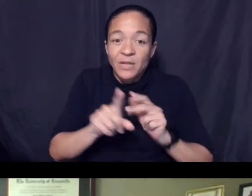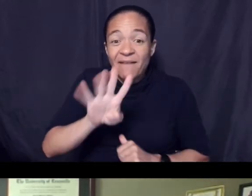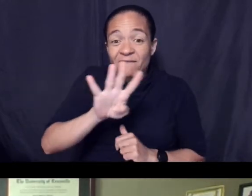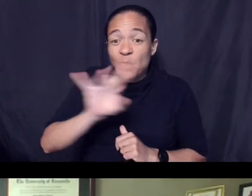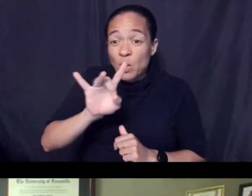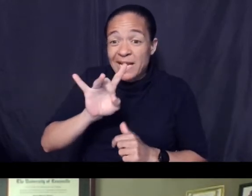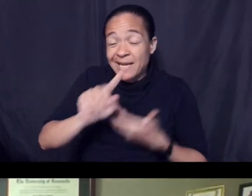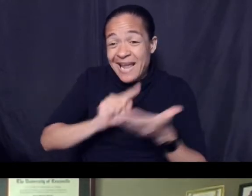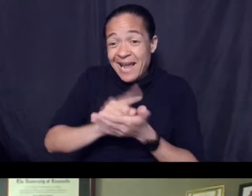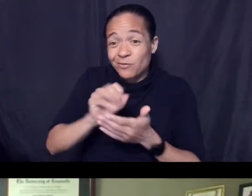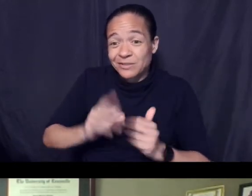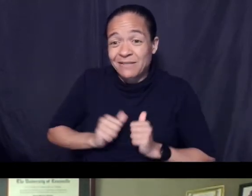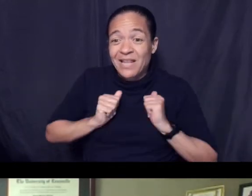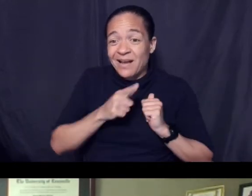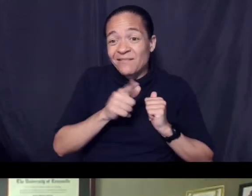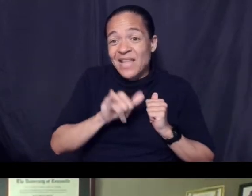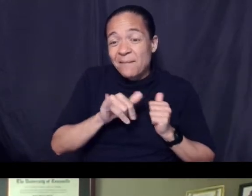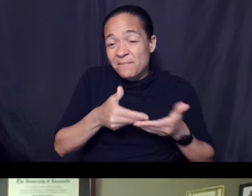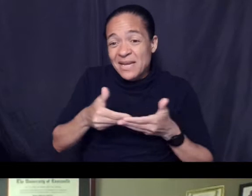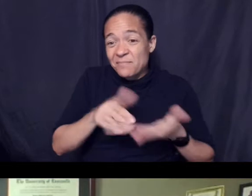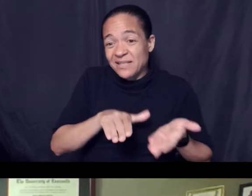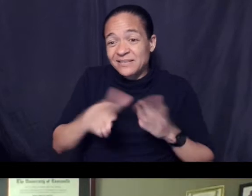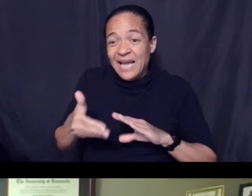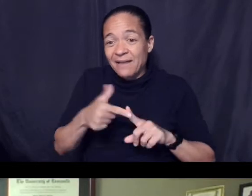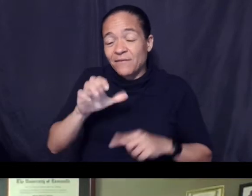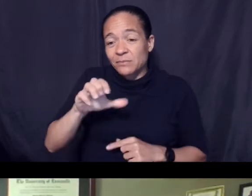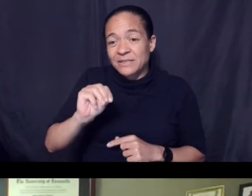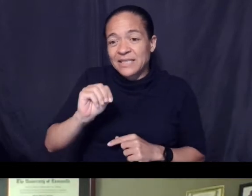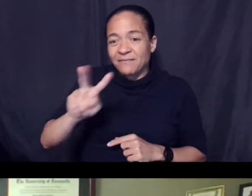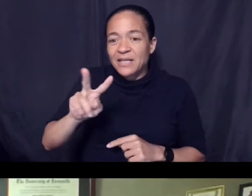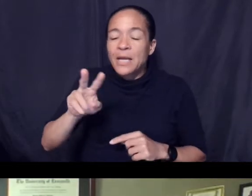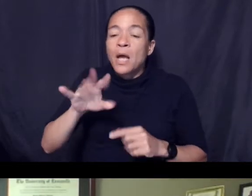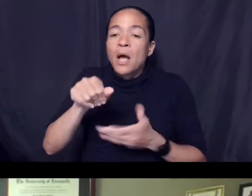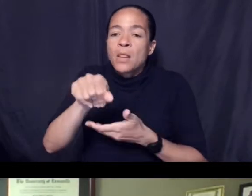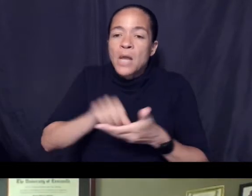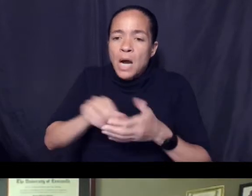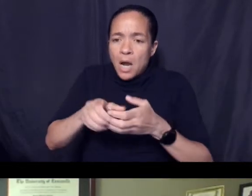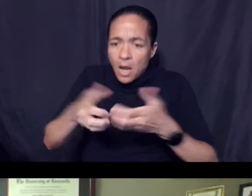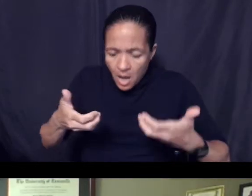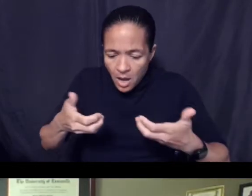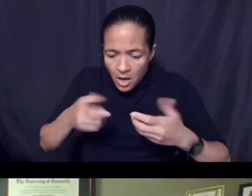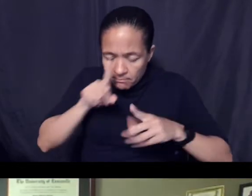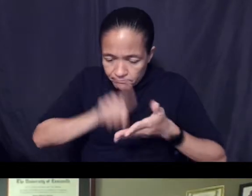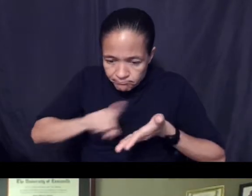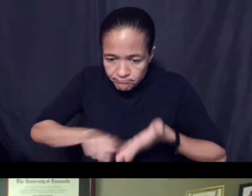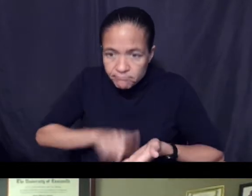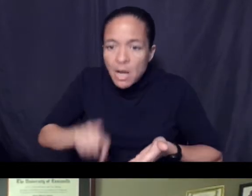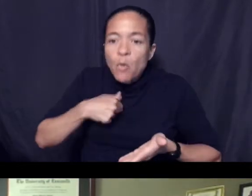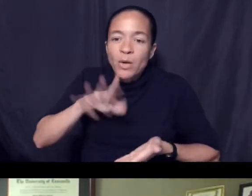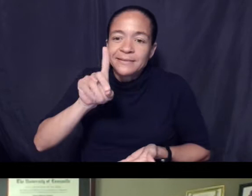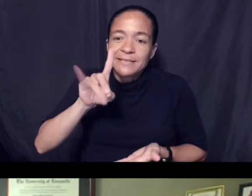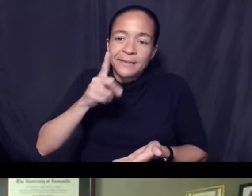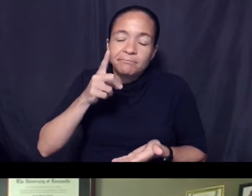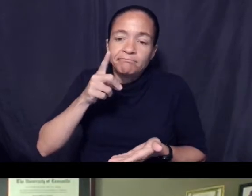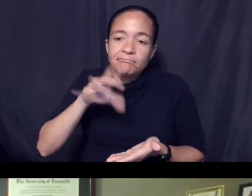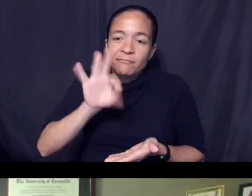of life, this baby died of CMV. At autopsy, 2 major organs found the presence of CMV and confirmed the